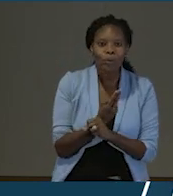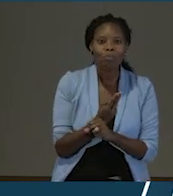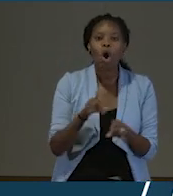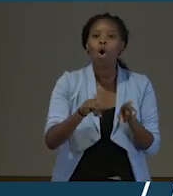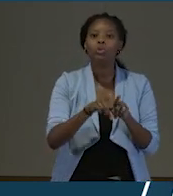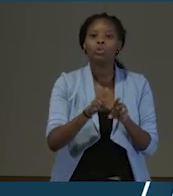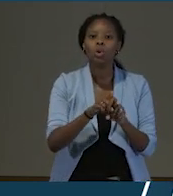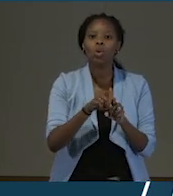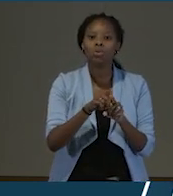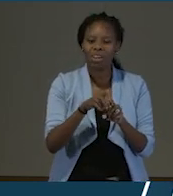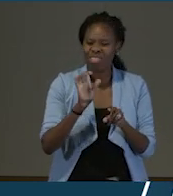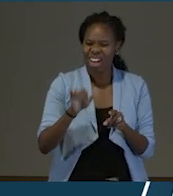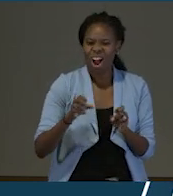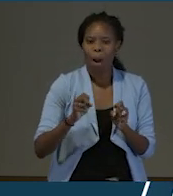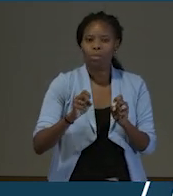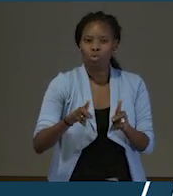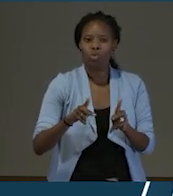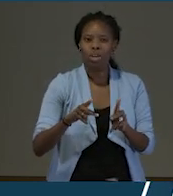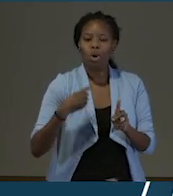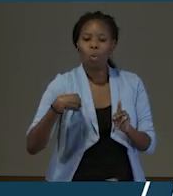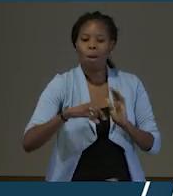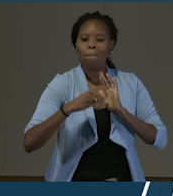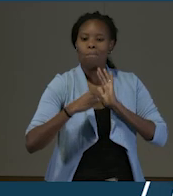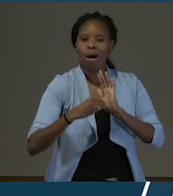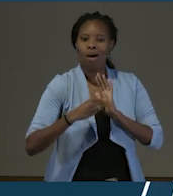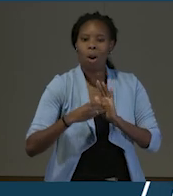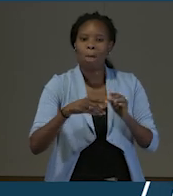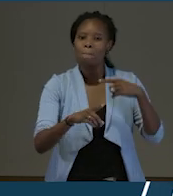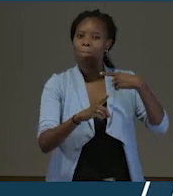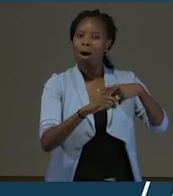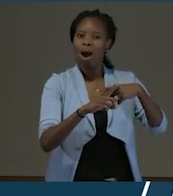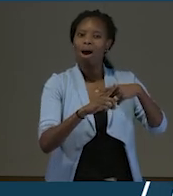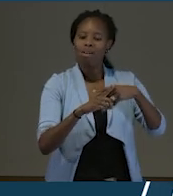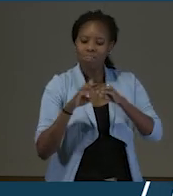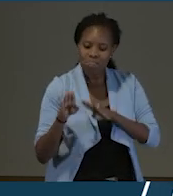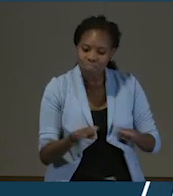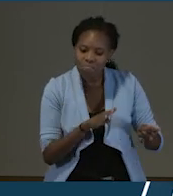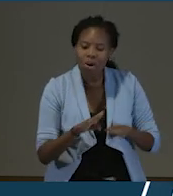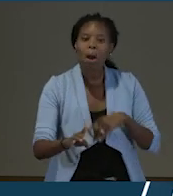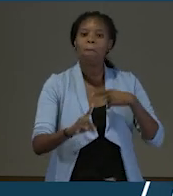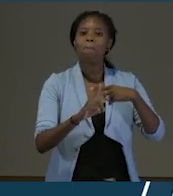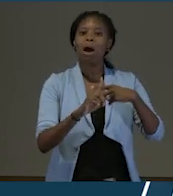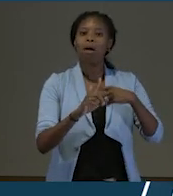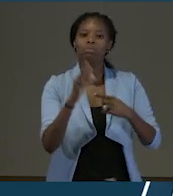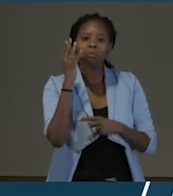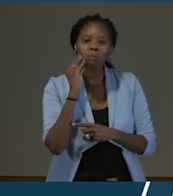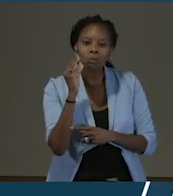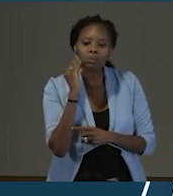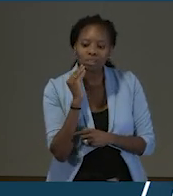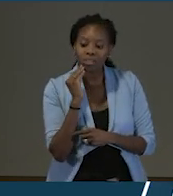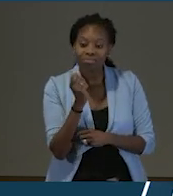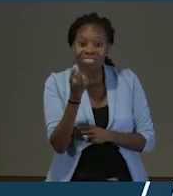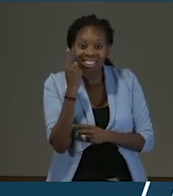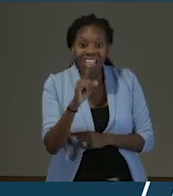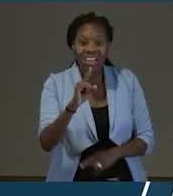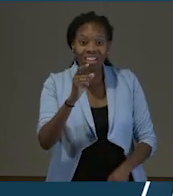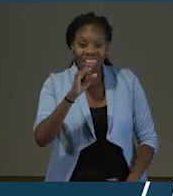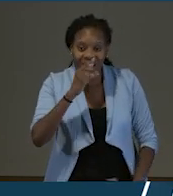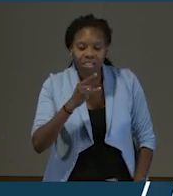we're modeling those positive social behaviors. As we said, children are always observing and imitating